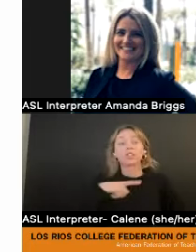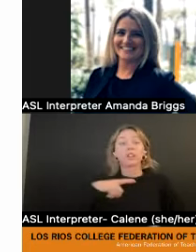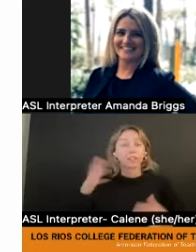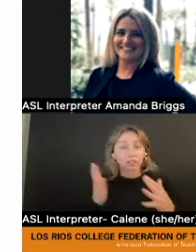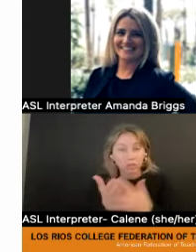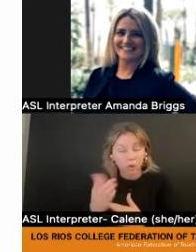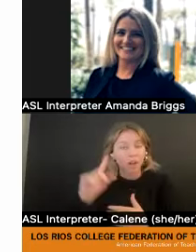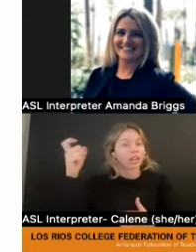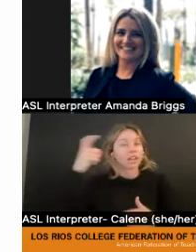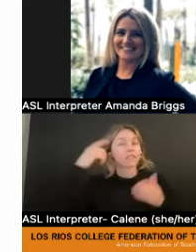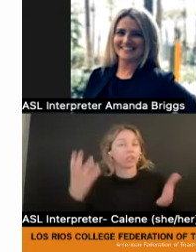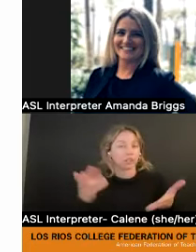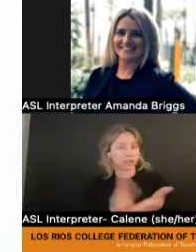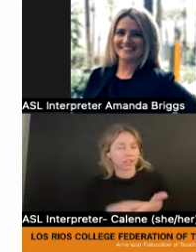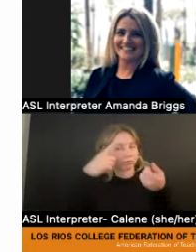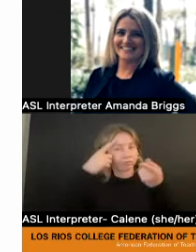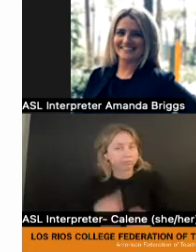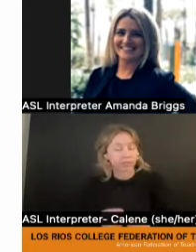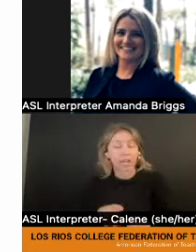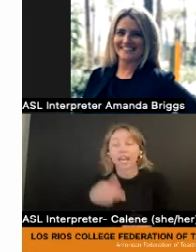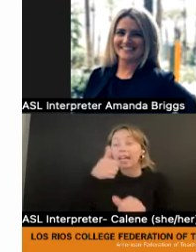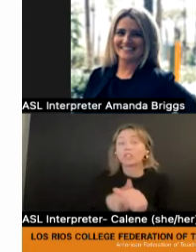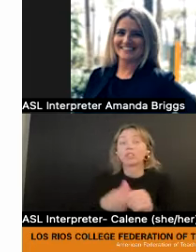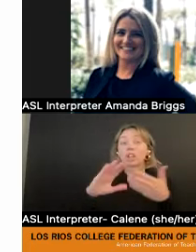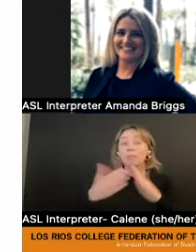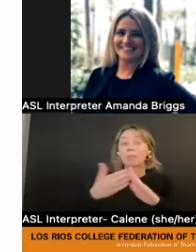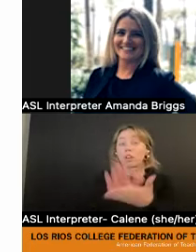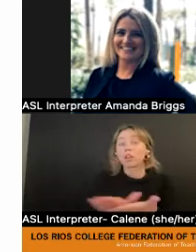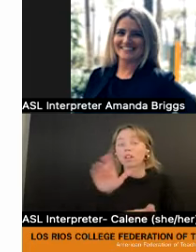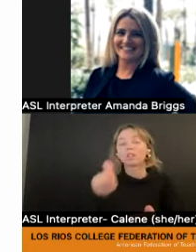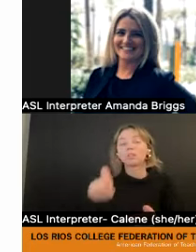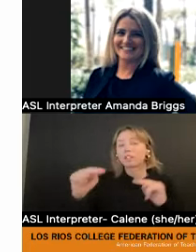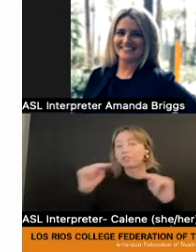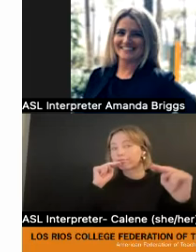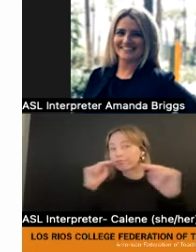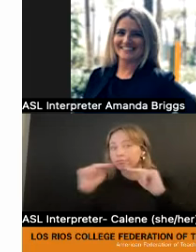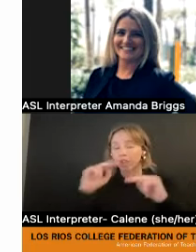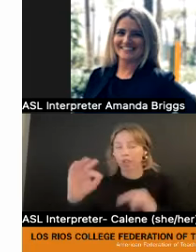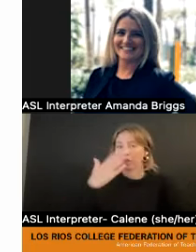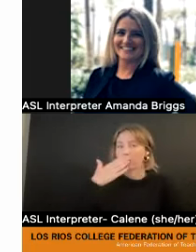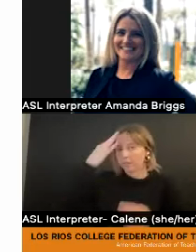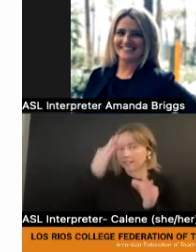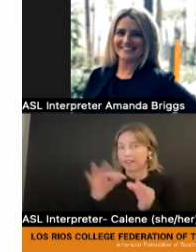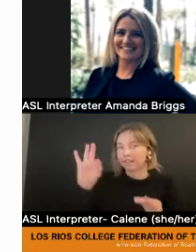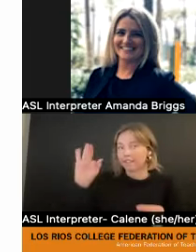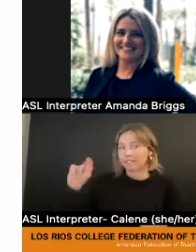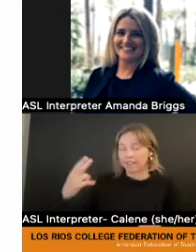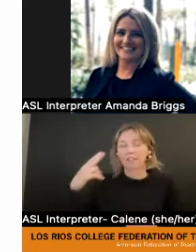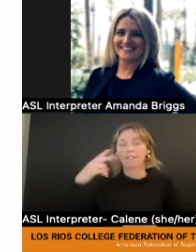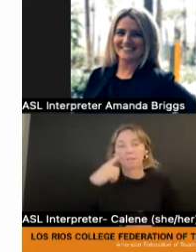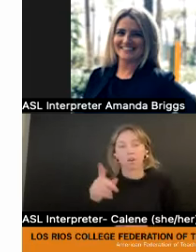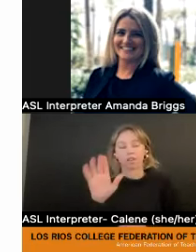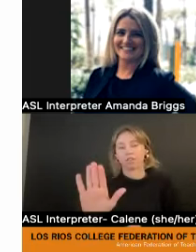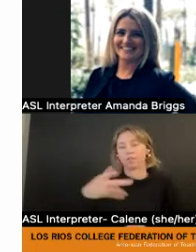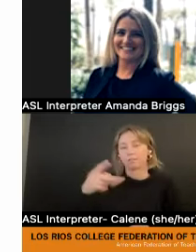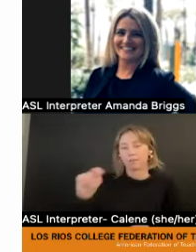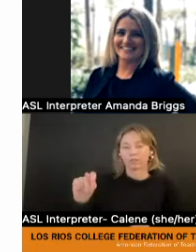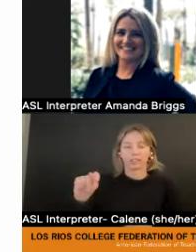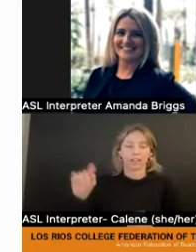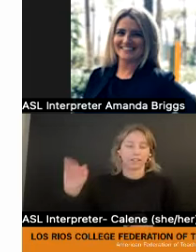every community college needs to bargain in good faith with the sole representative of part-time faculty, which is a